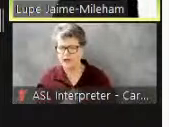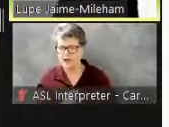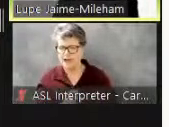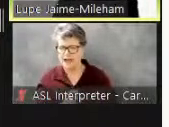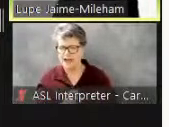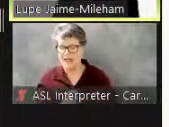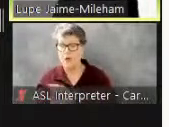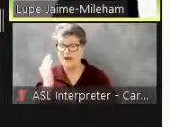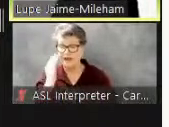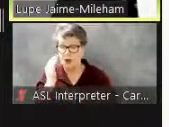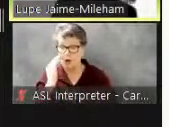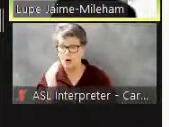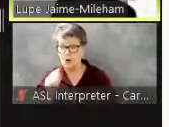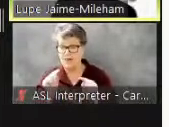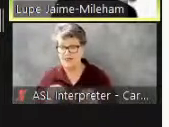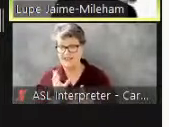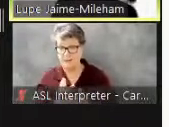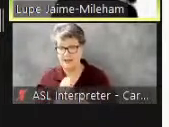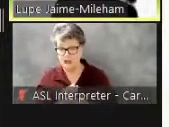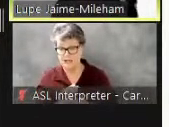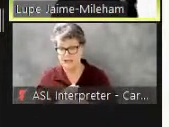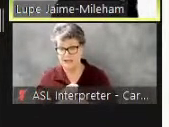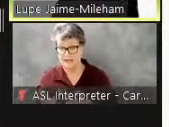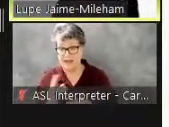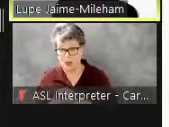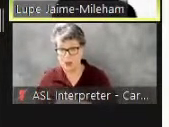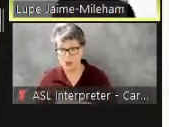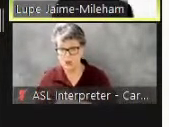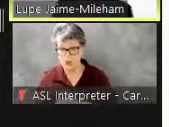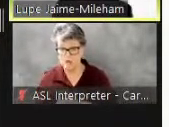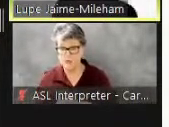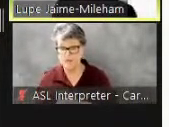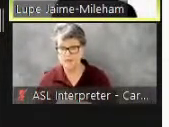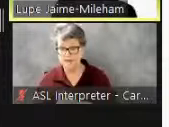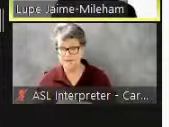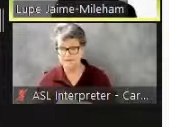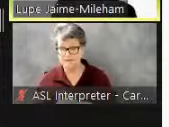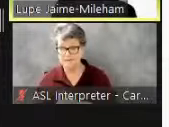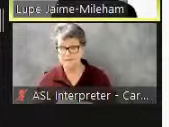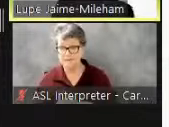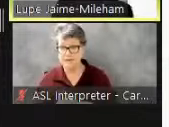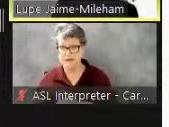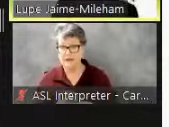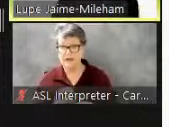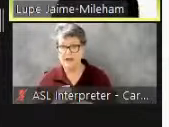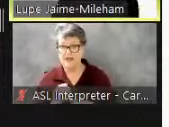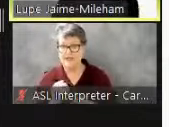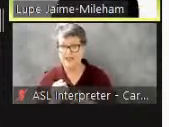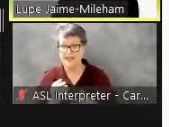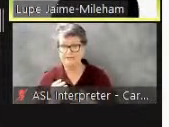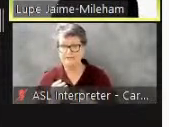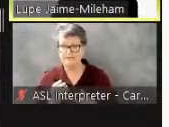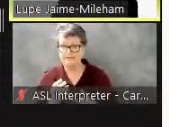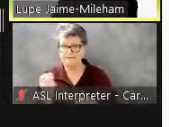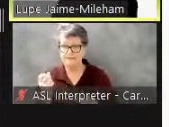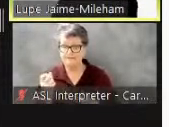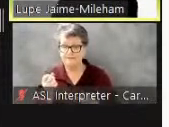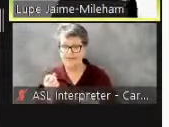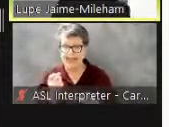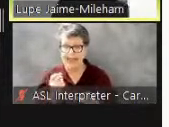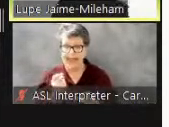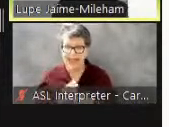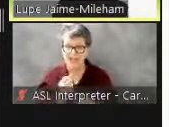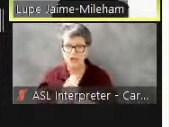that we know that this budget includes annualization of slots. So although it is, in a